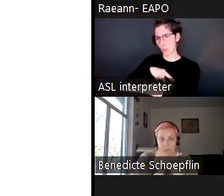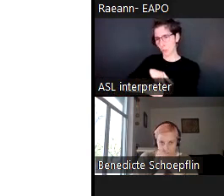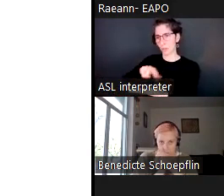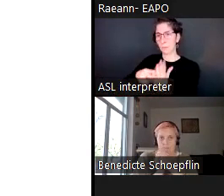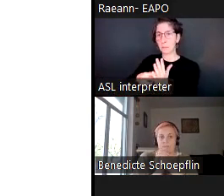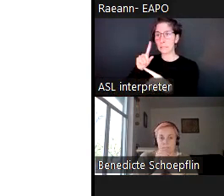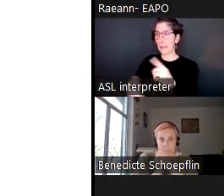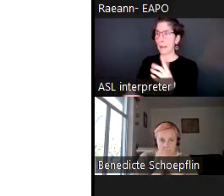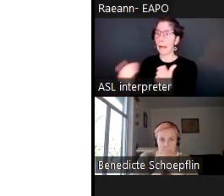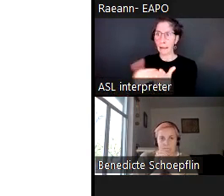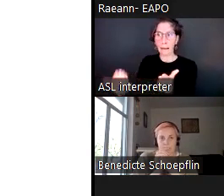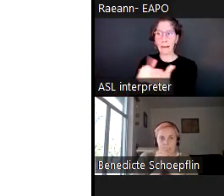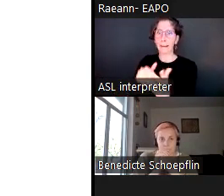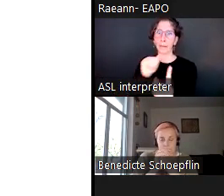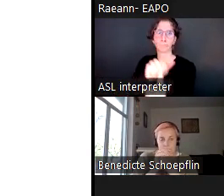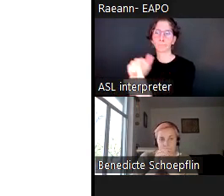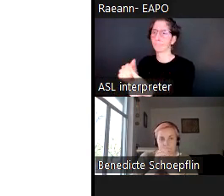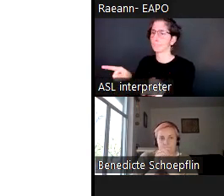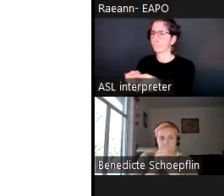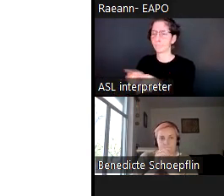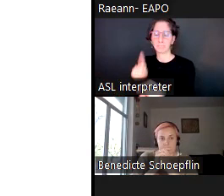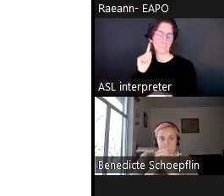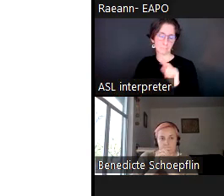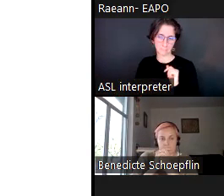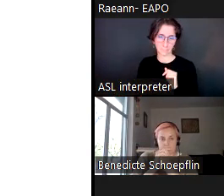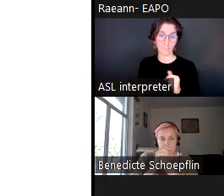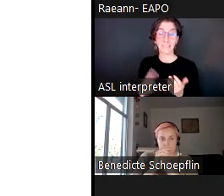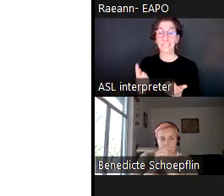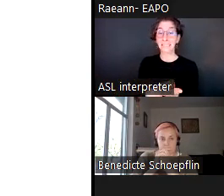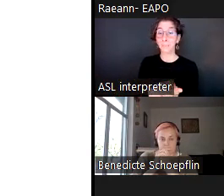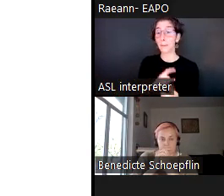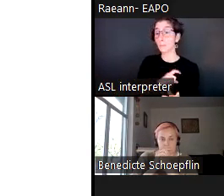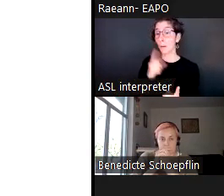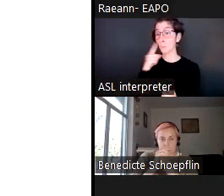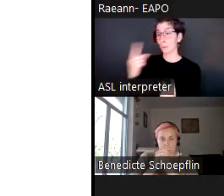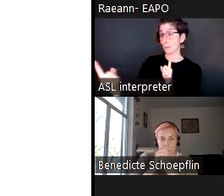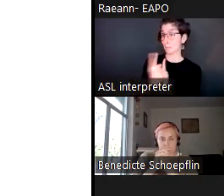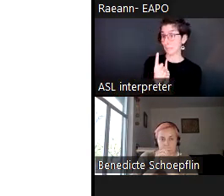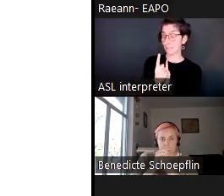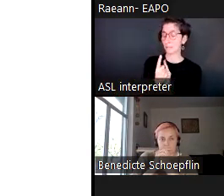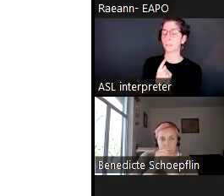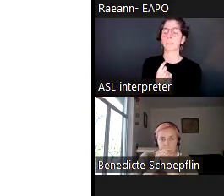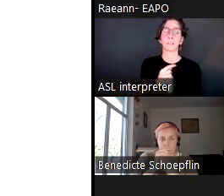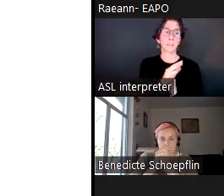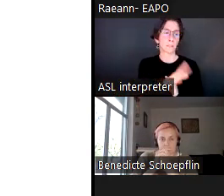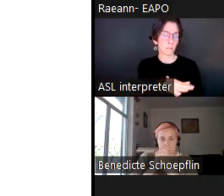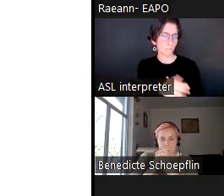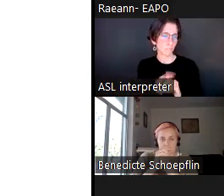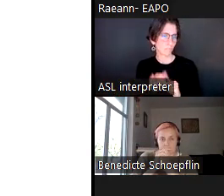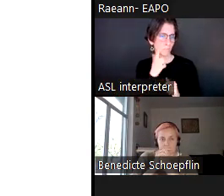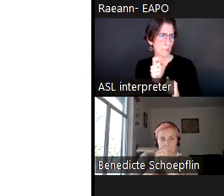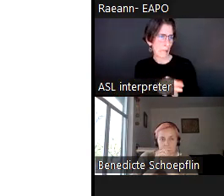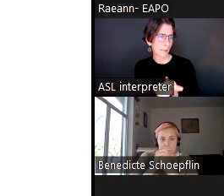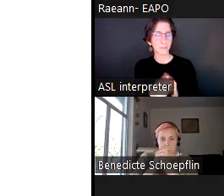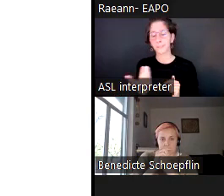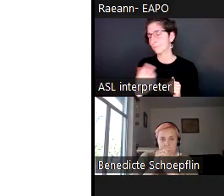people. Sometimes law enforcement will come to us and they'll ask, you know,